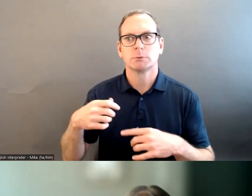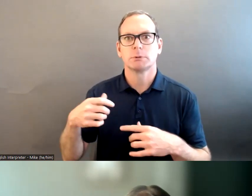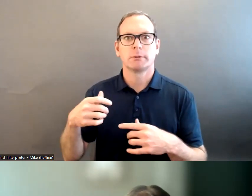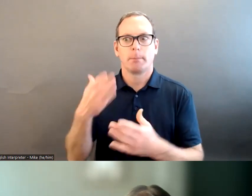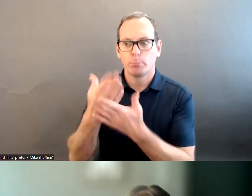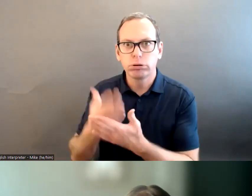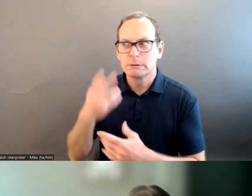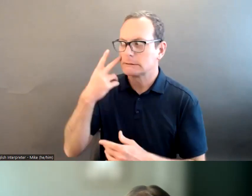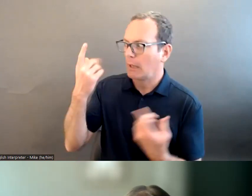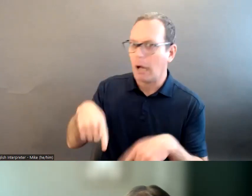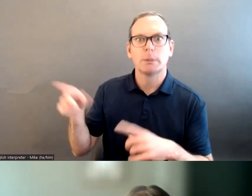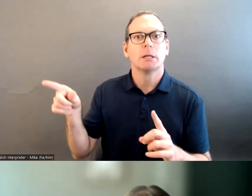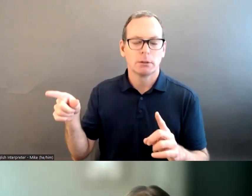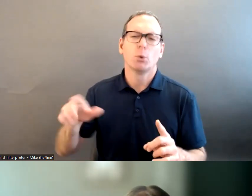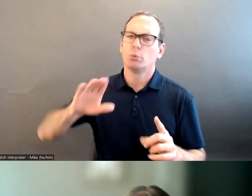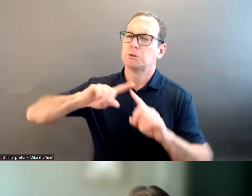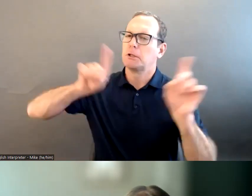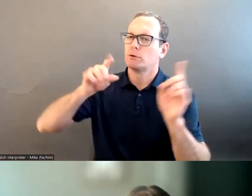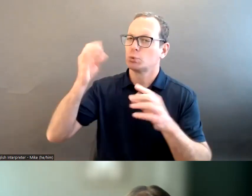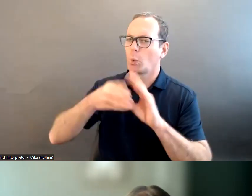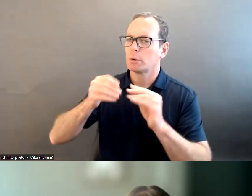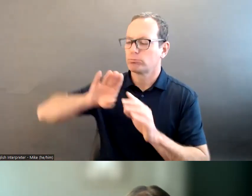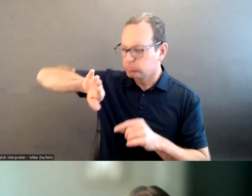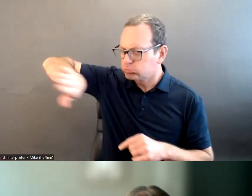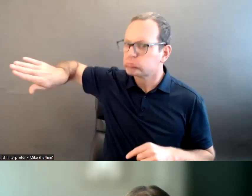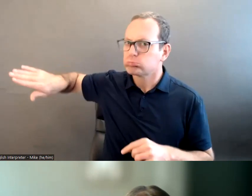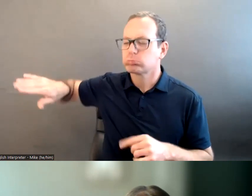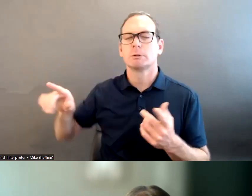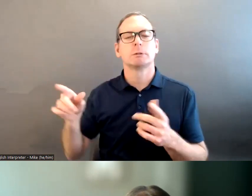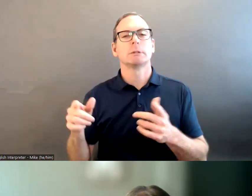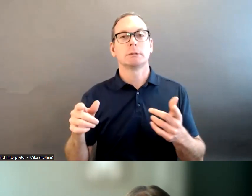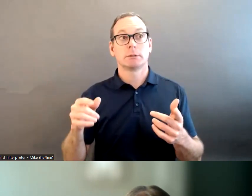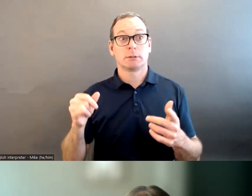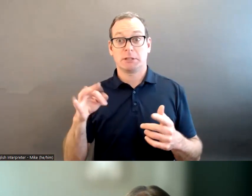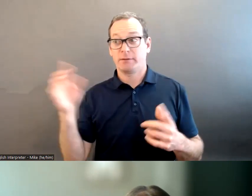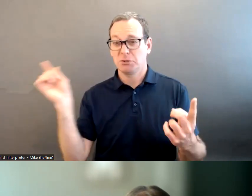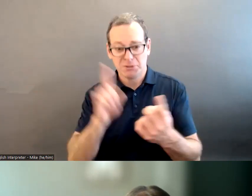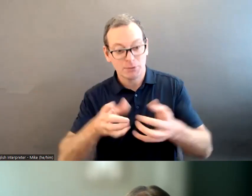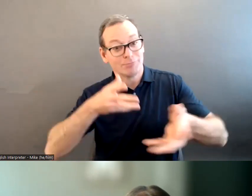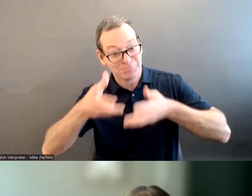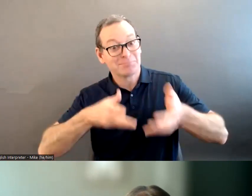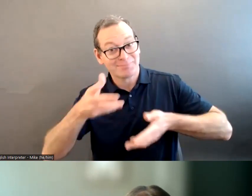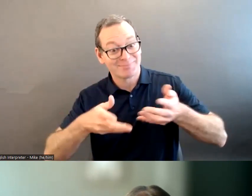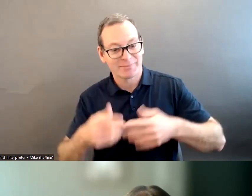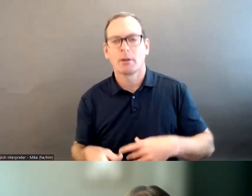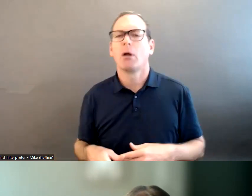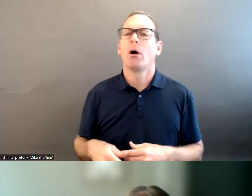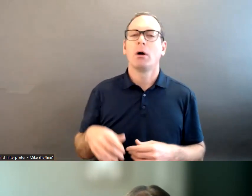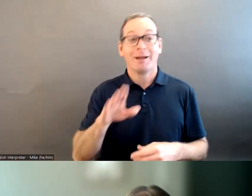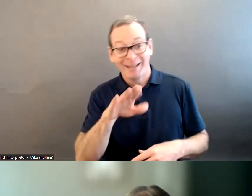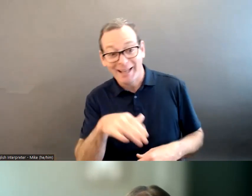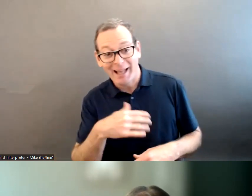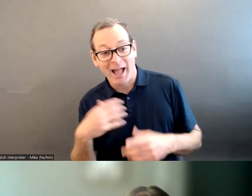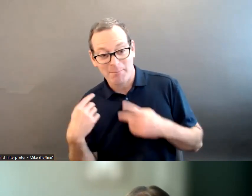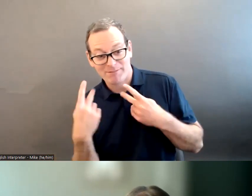and the fact that they would be doing that without even consulting then with mom and saying, you've got visitors, like Shauna's right. Does